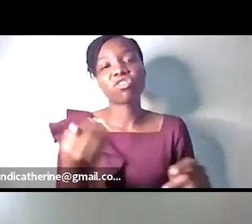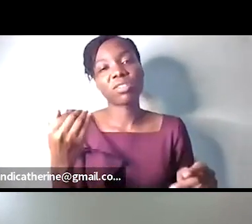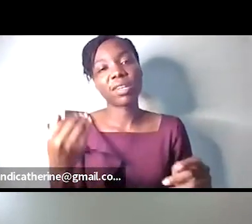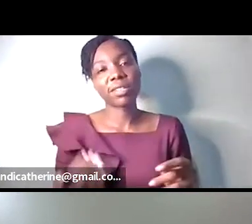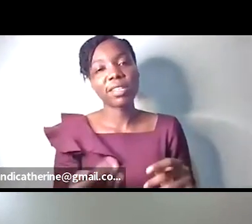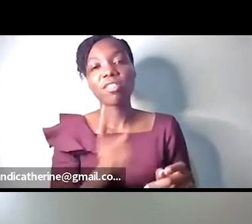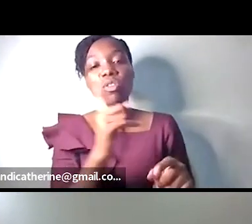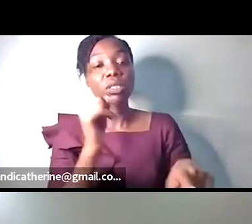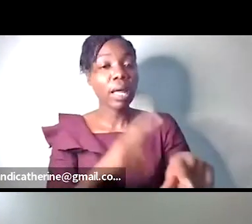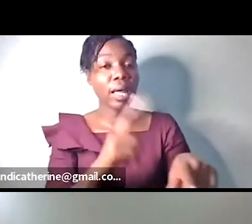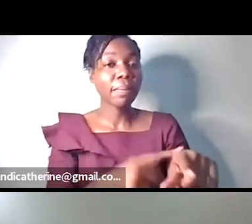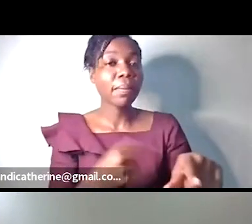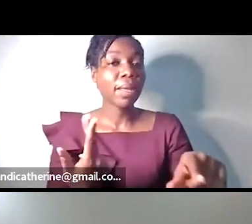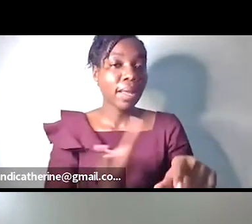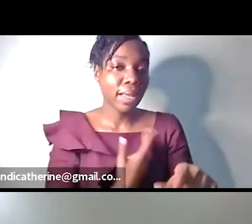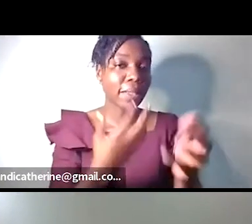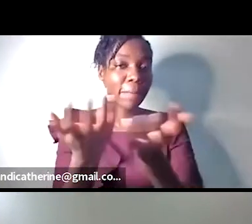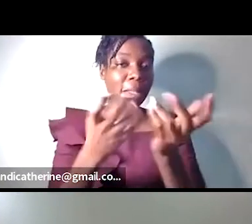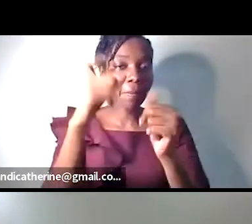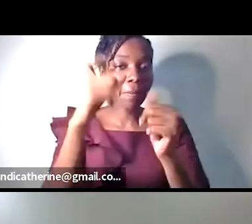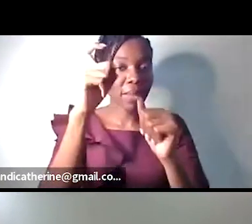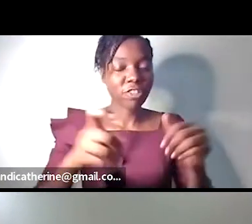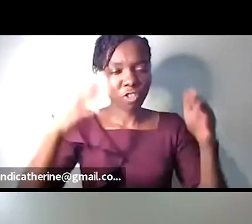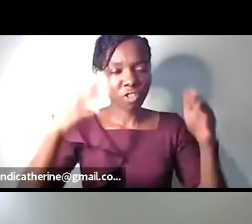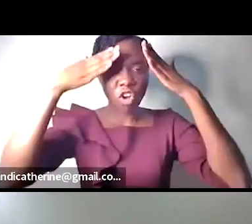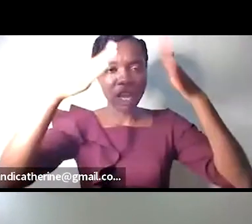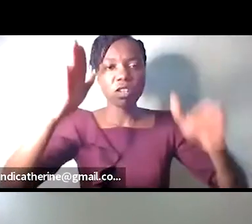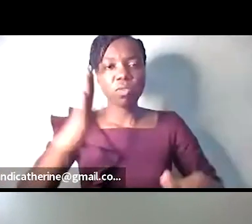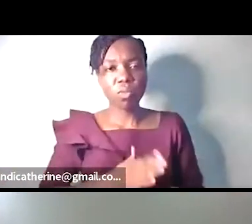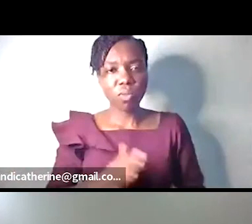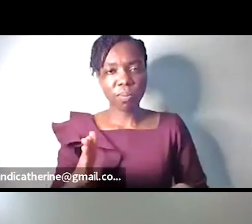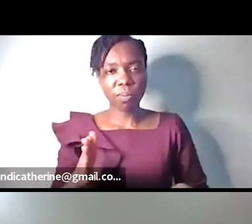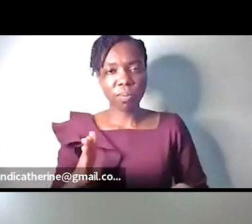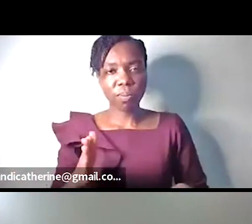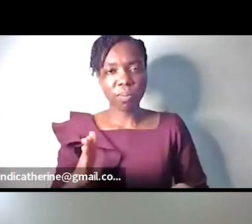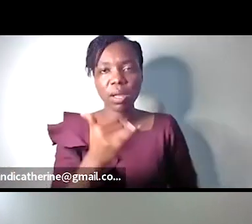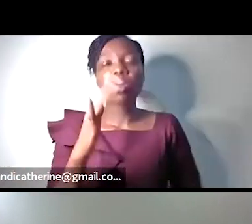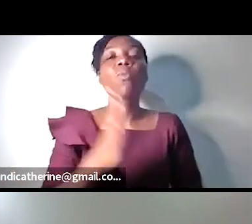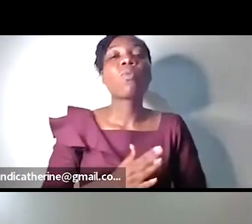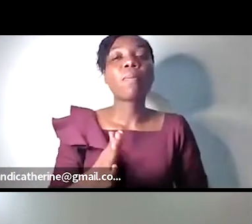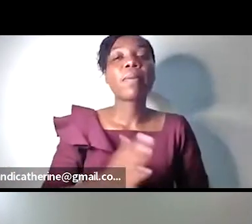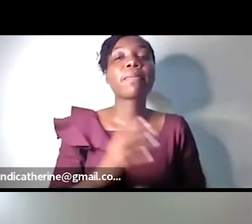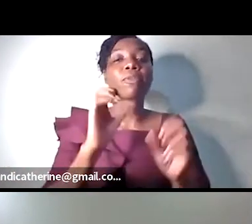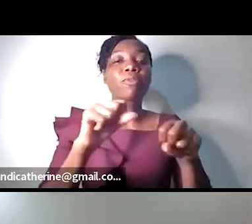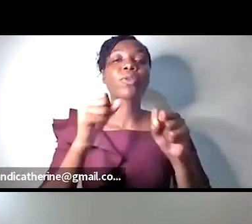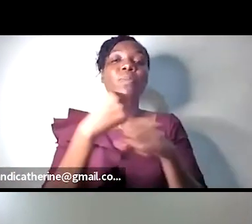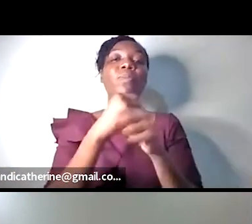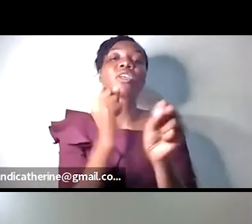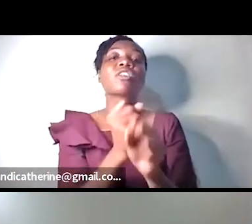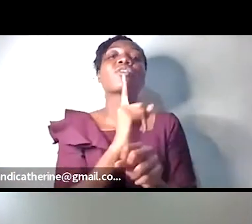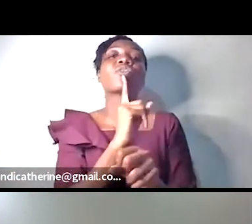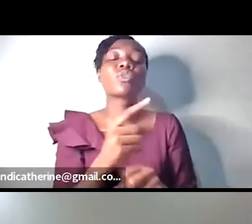business, we say, let us focus on the woman, because a woman will make sure the children are going to school, the children are